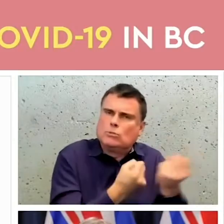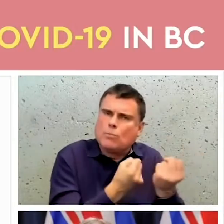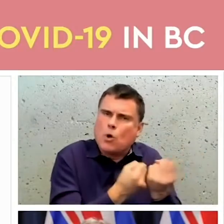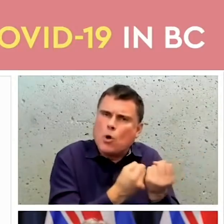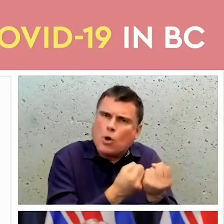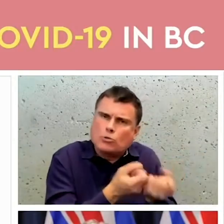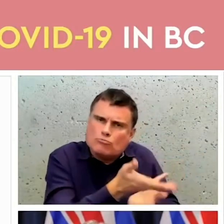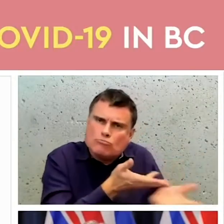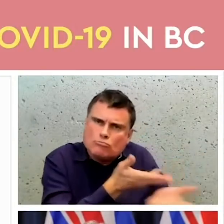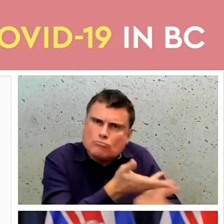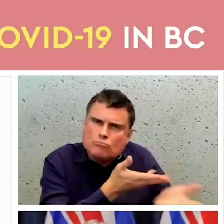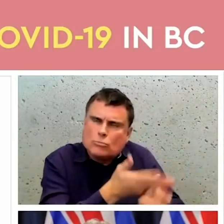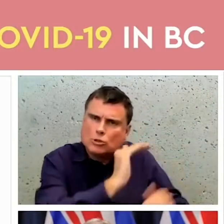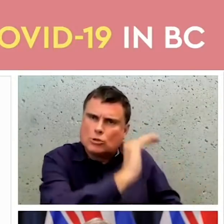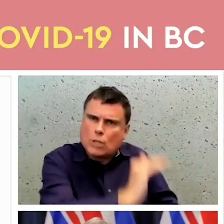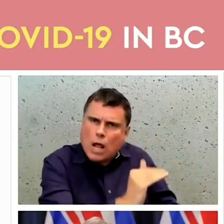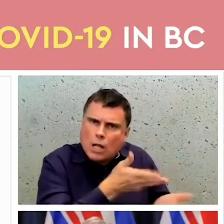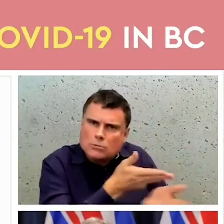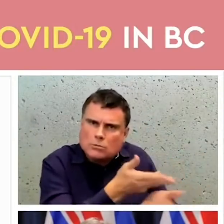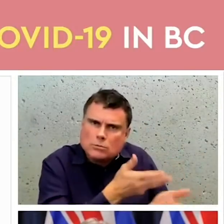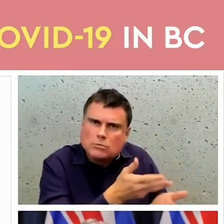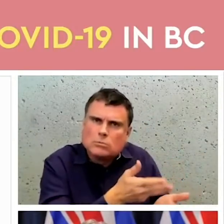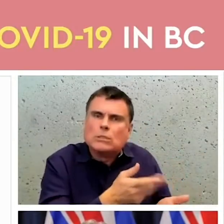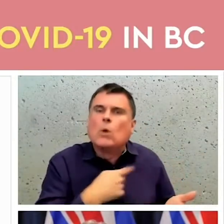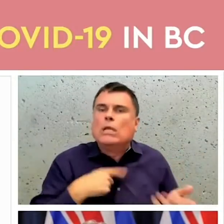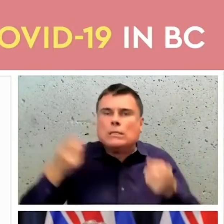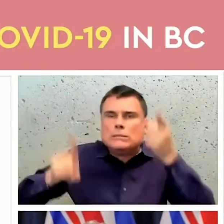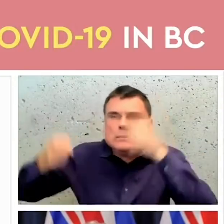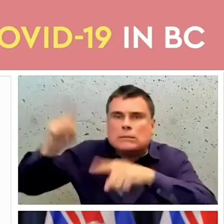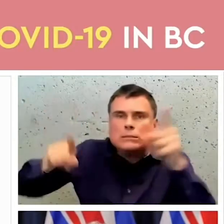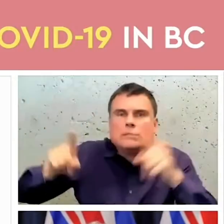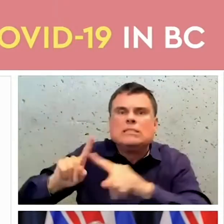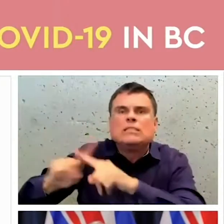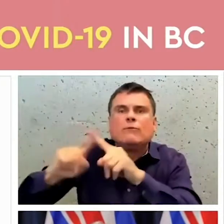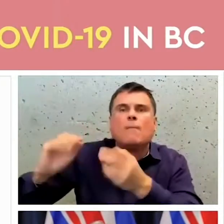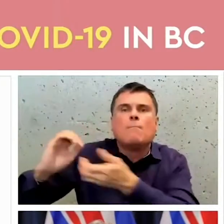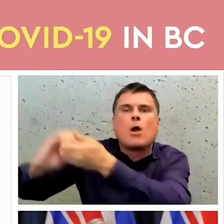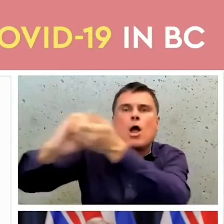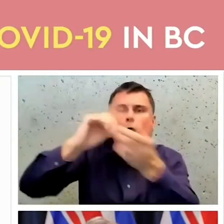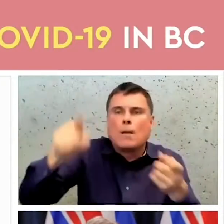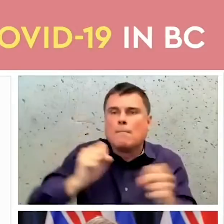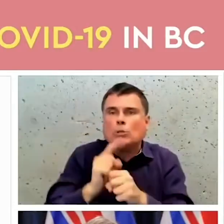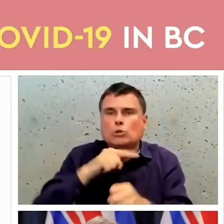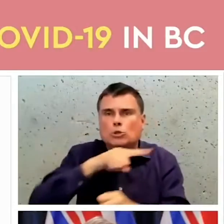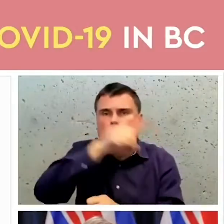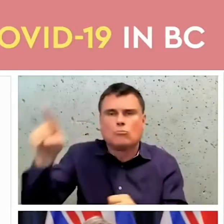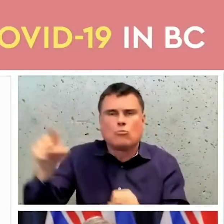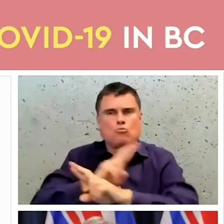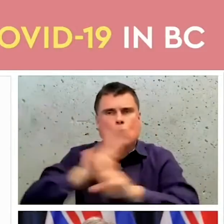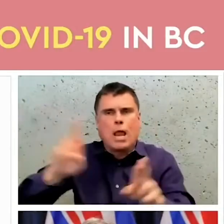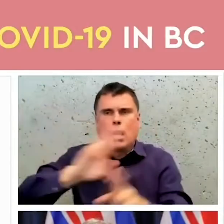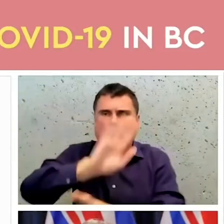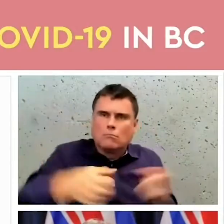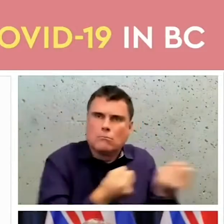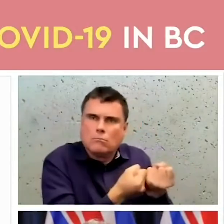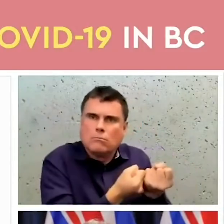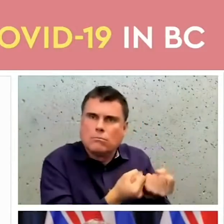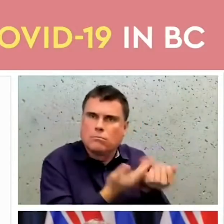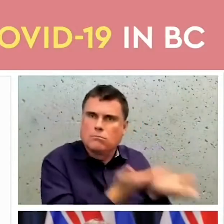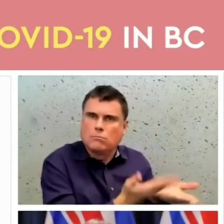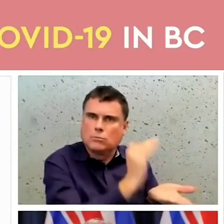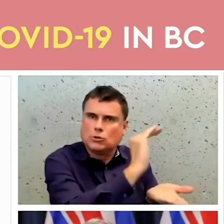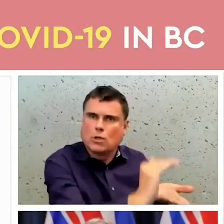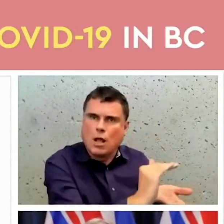advice to make sure that we're addressing the issues that are critical. A calm and private space for families